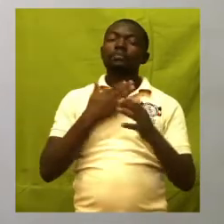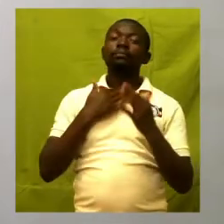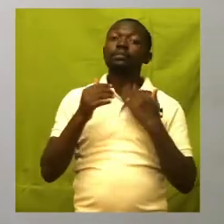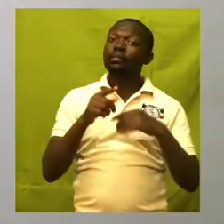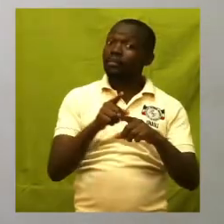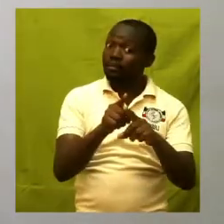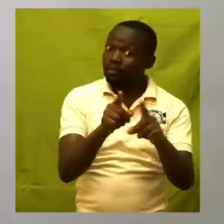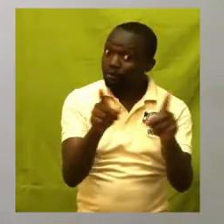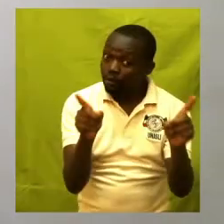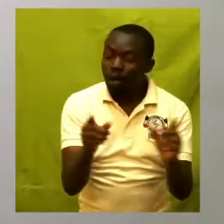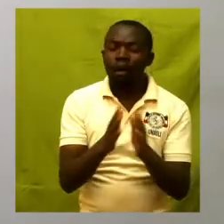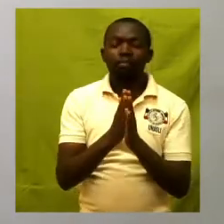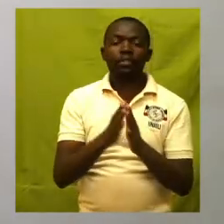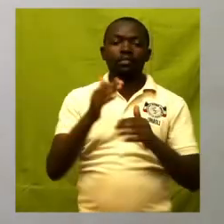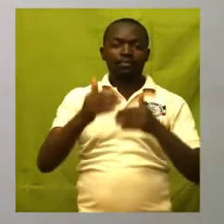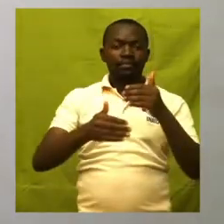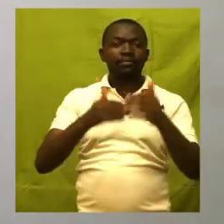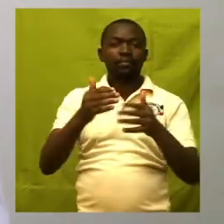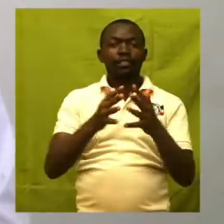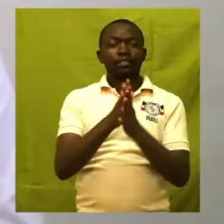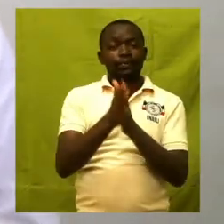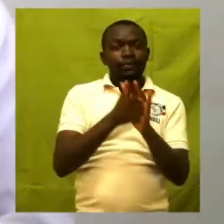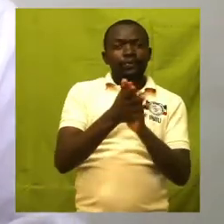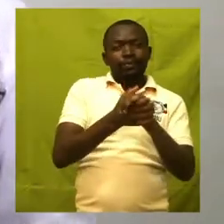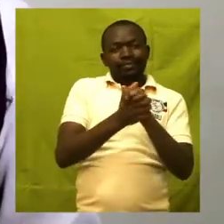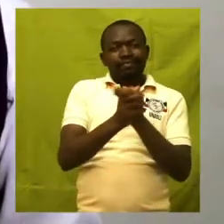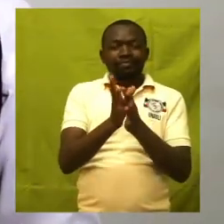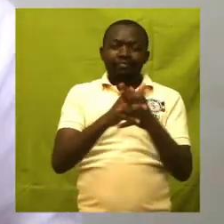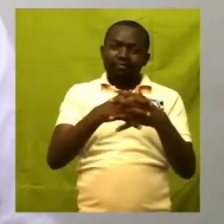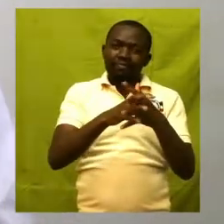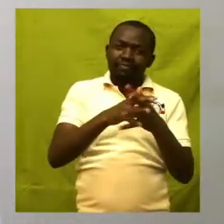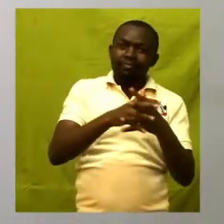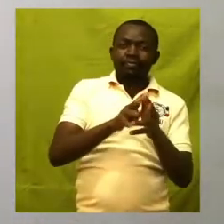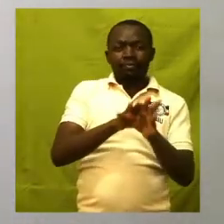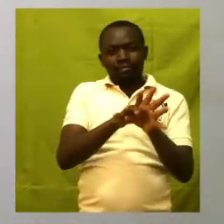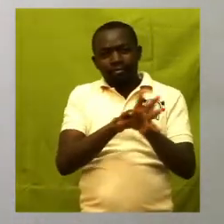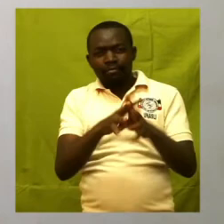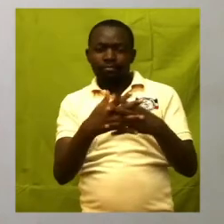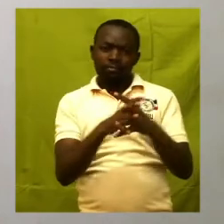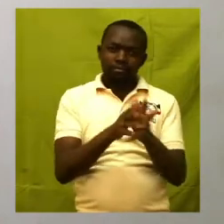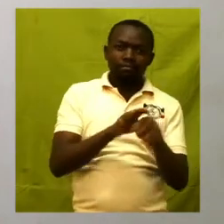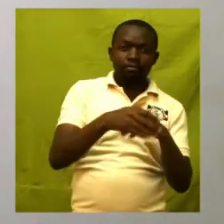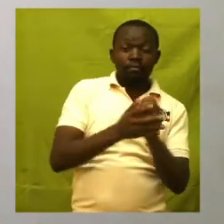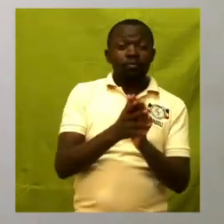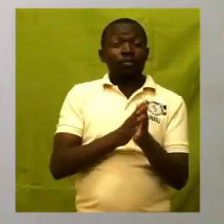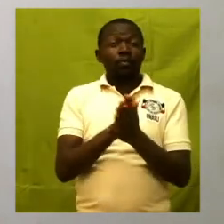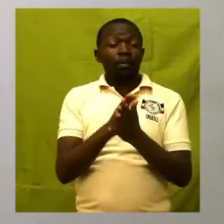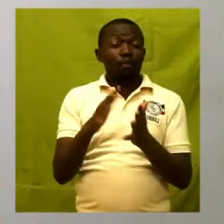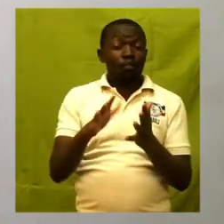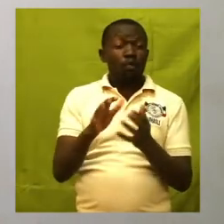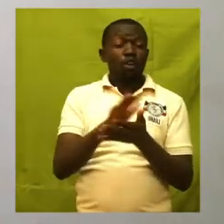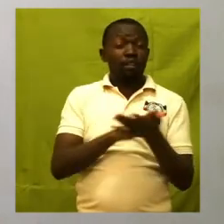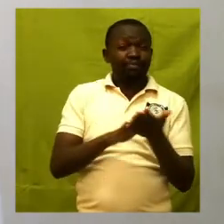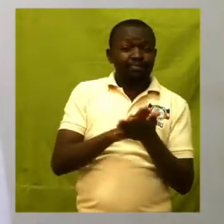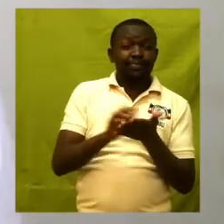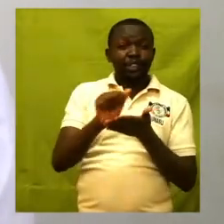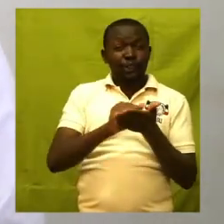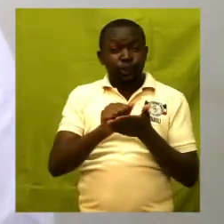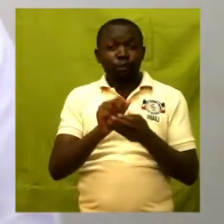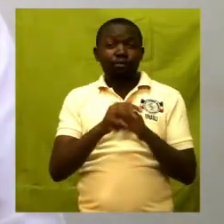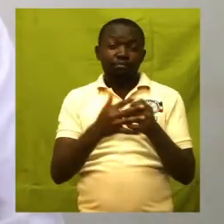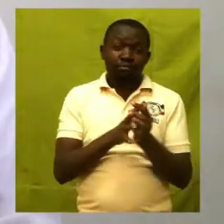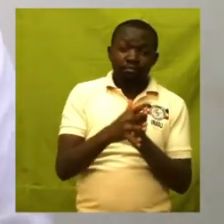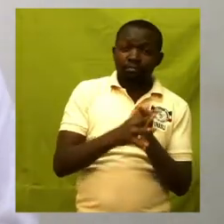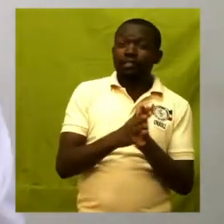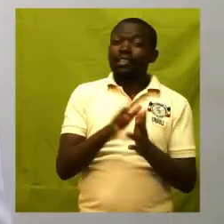wash hands with soap and clean water, because that is the way we can avoid this disease.